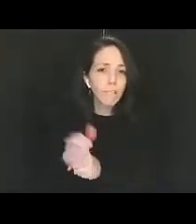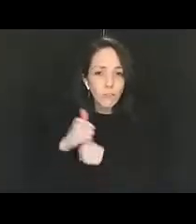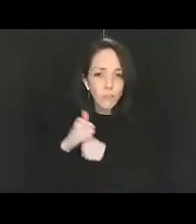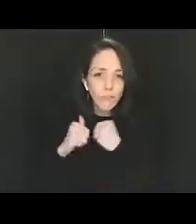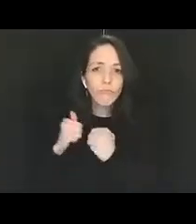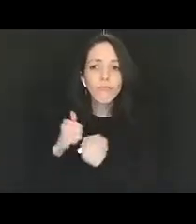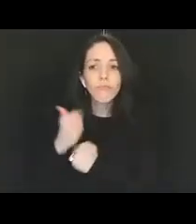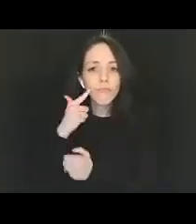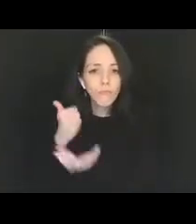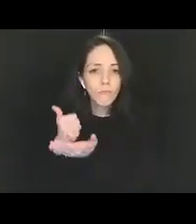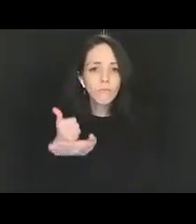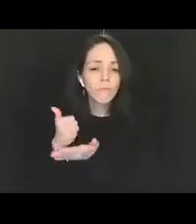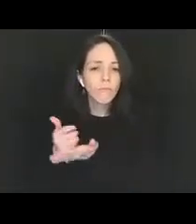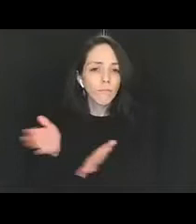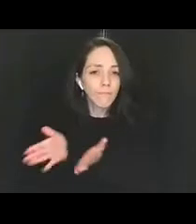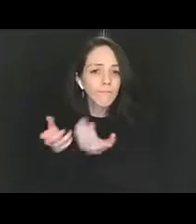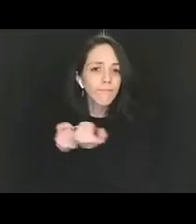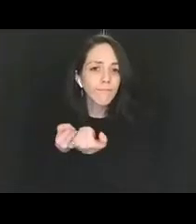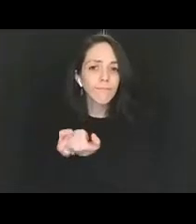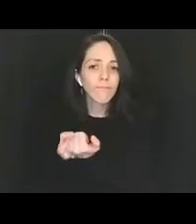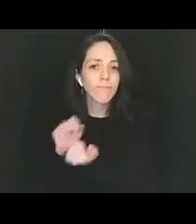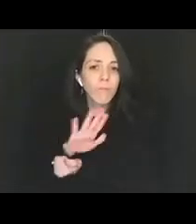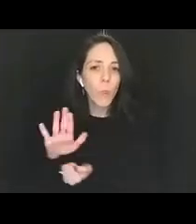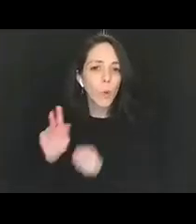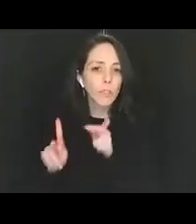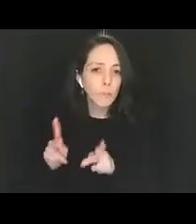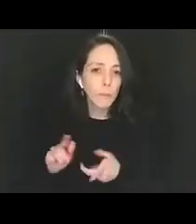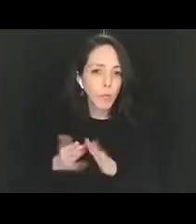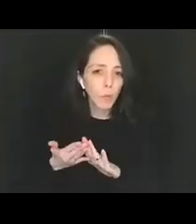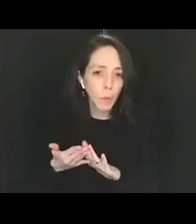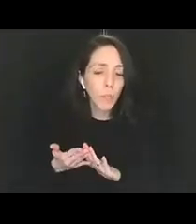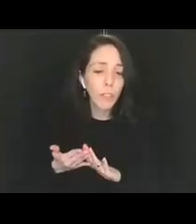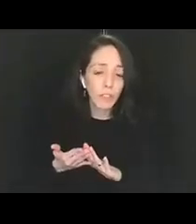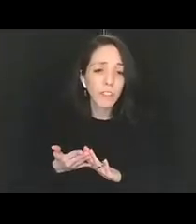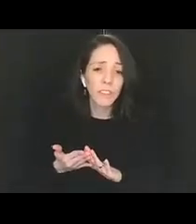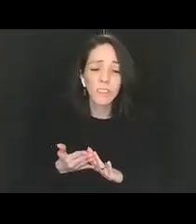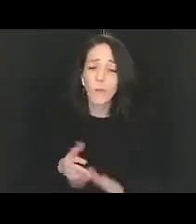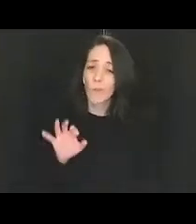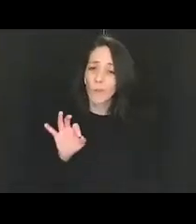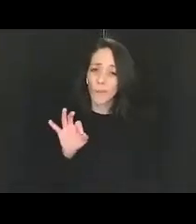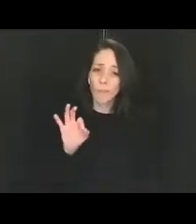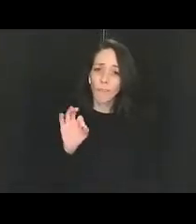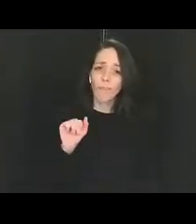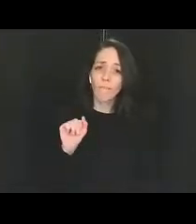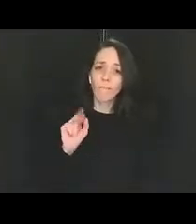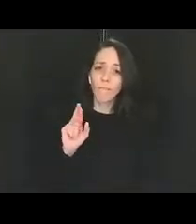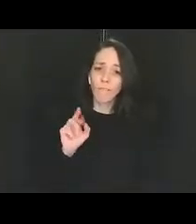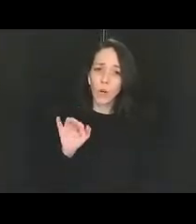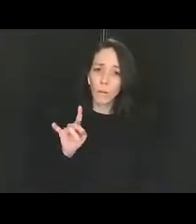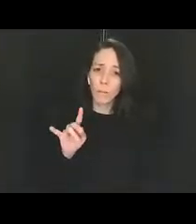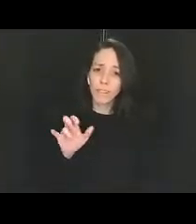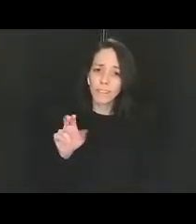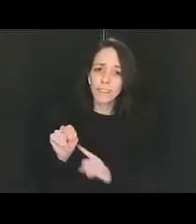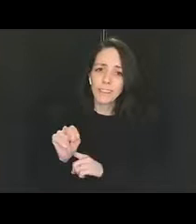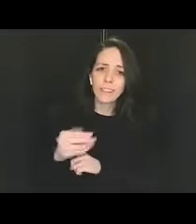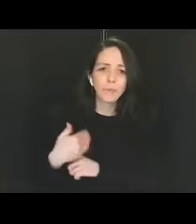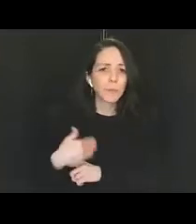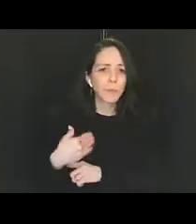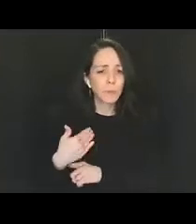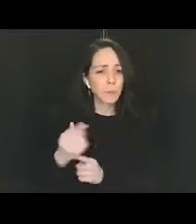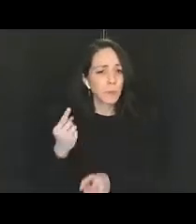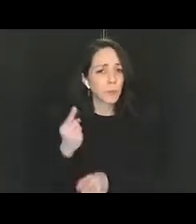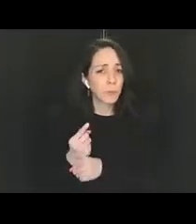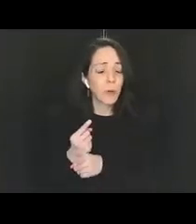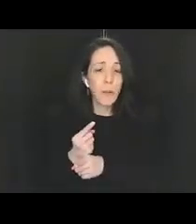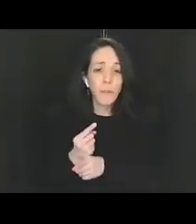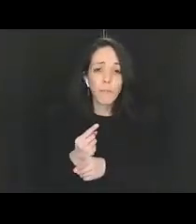one, Farmington being problematic in so many different ways, as low as something small as